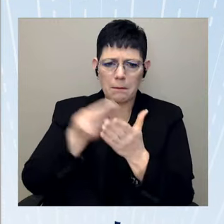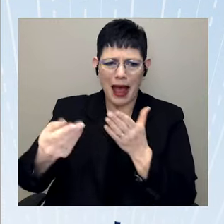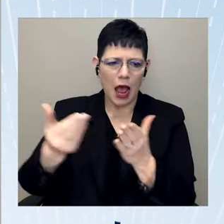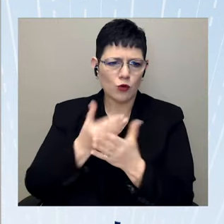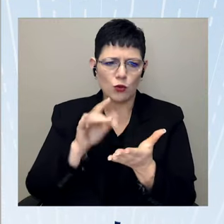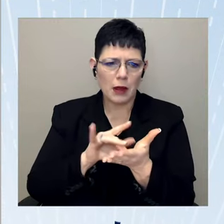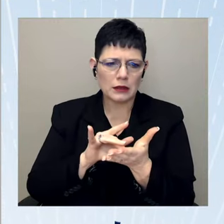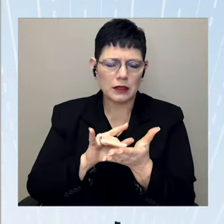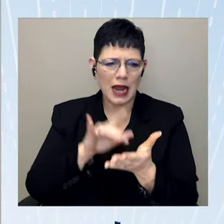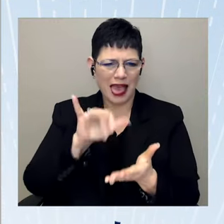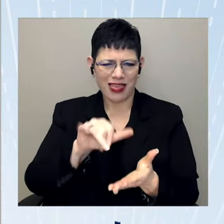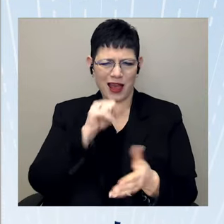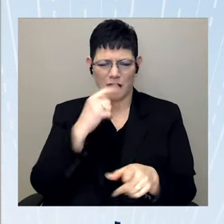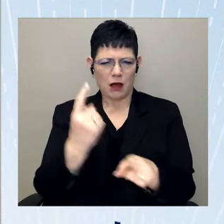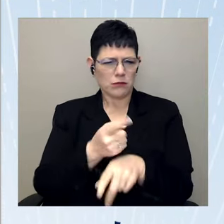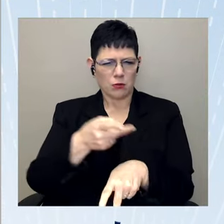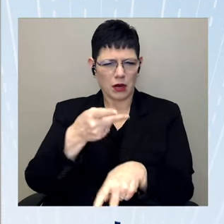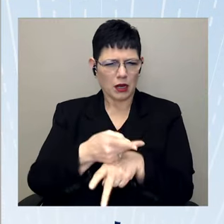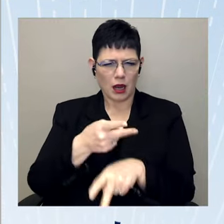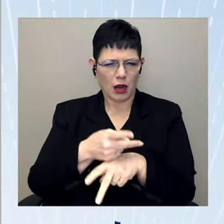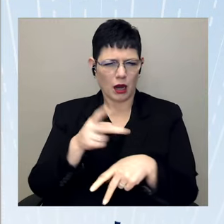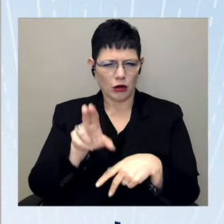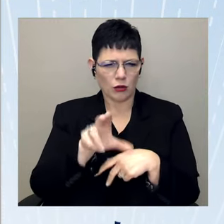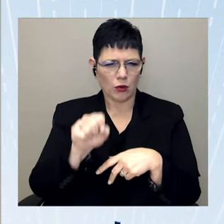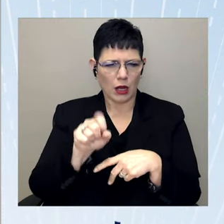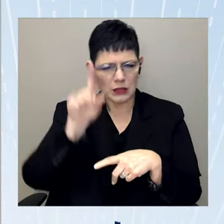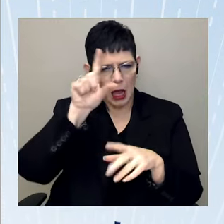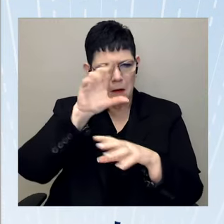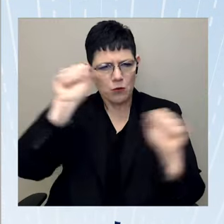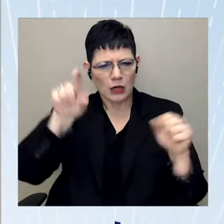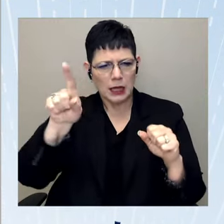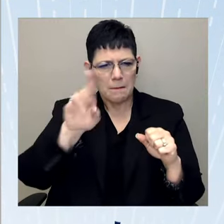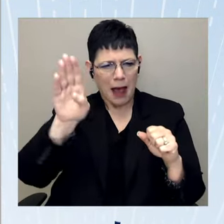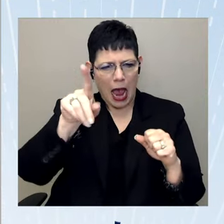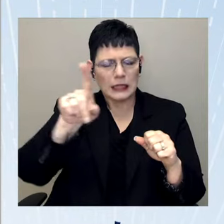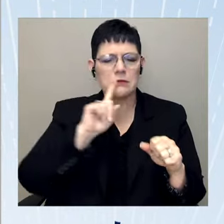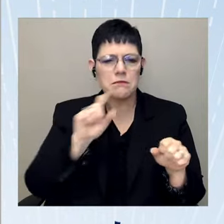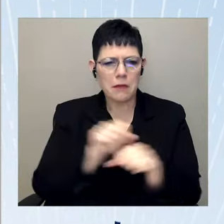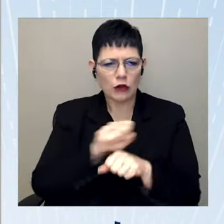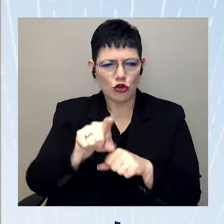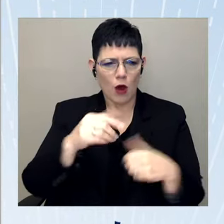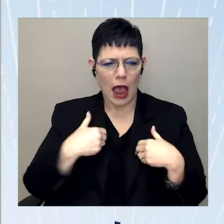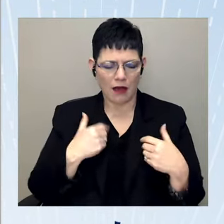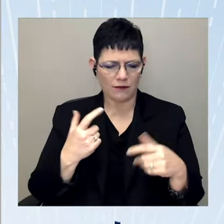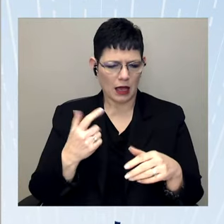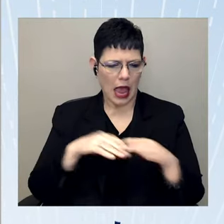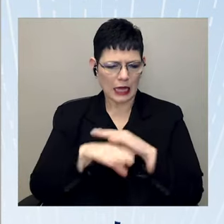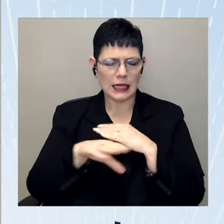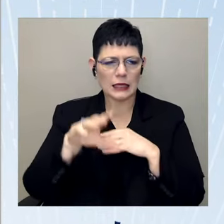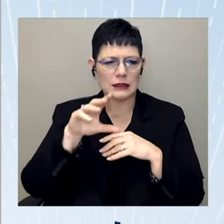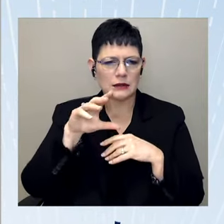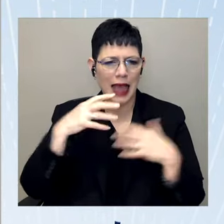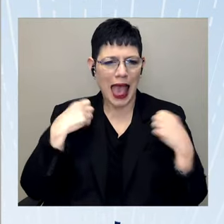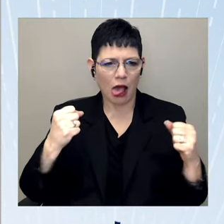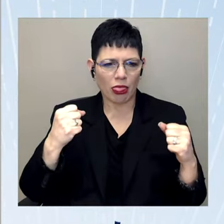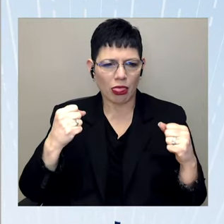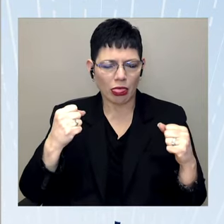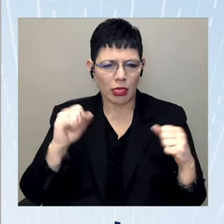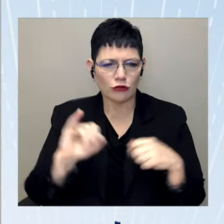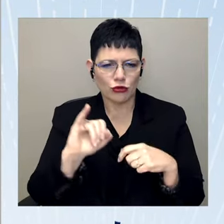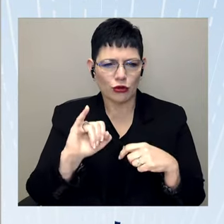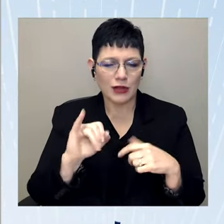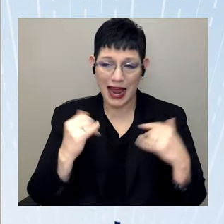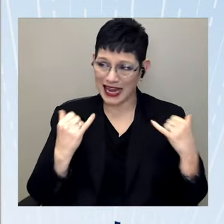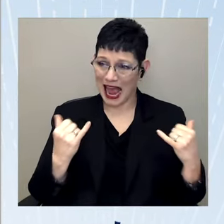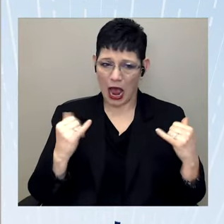care. President Biden has made sure that you have access to health insurance. There are more Americans today who have health insurance